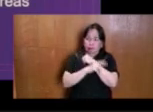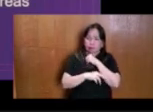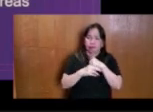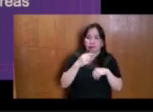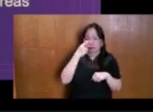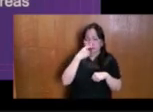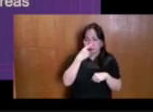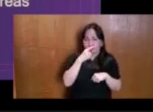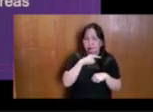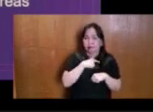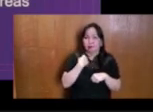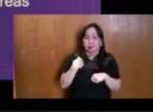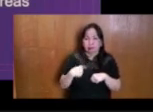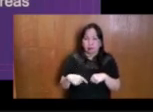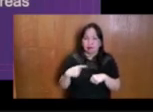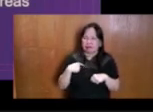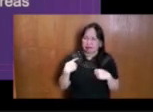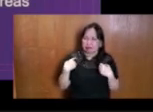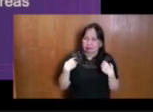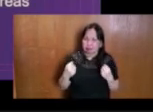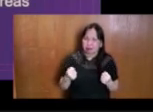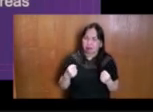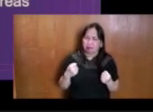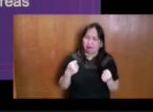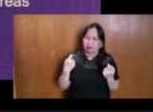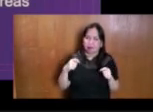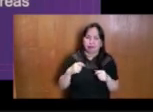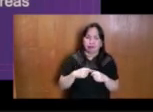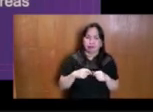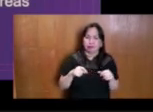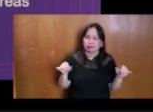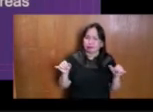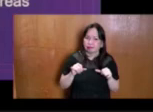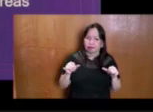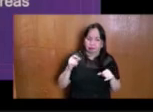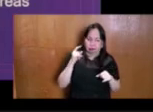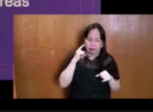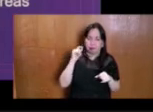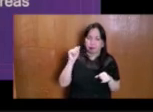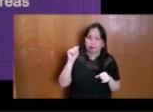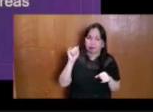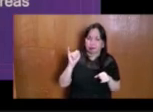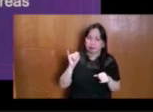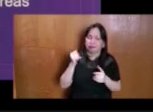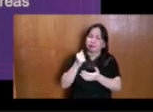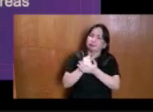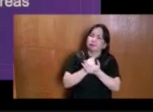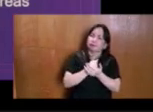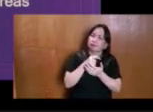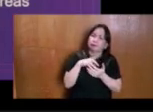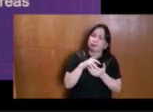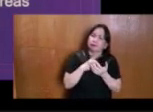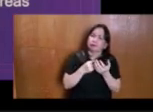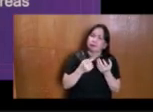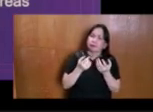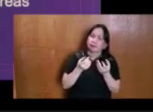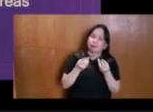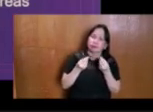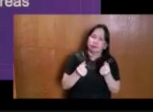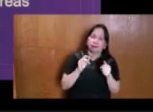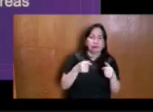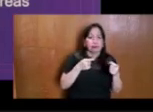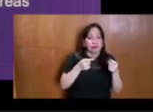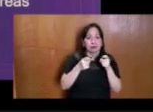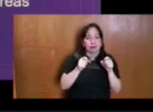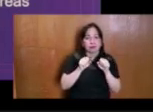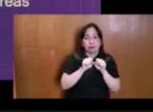Thailand, China, and India are very aggressive. You can also AI to help address, the way we run things,